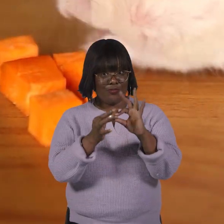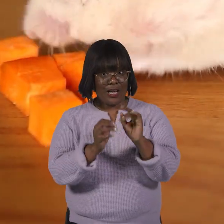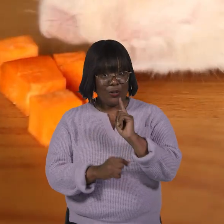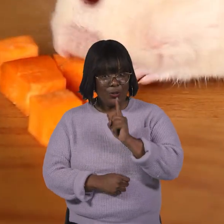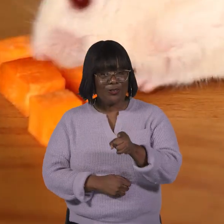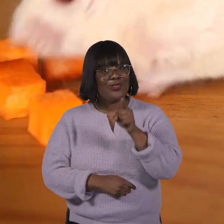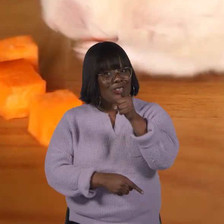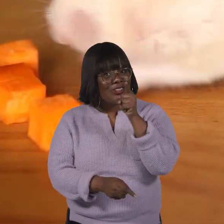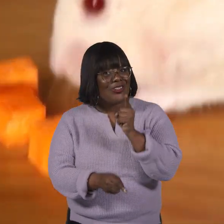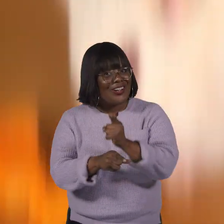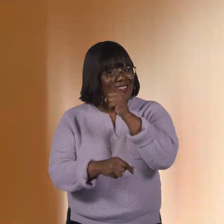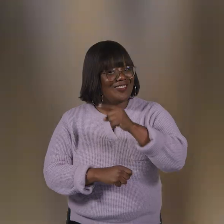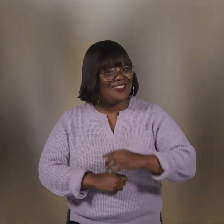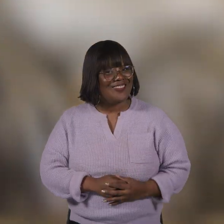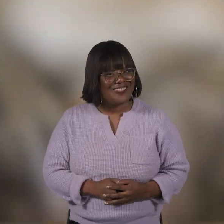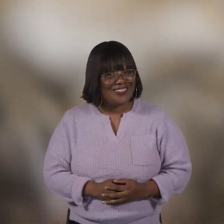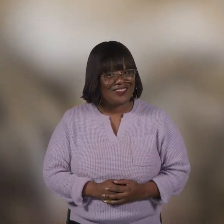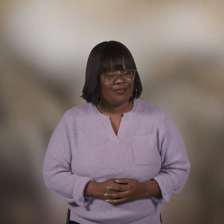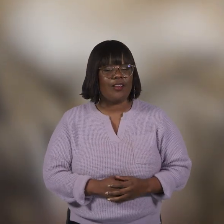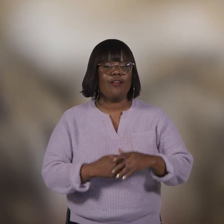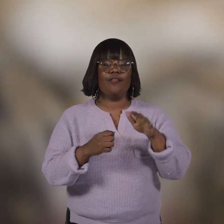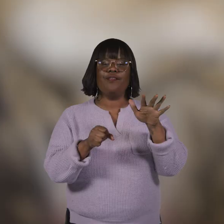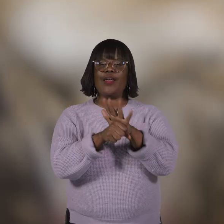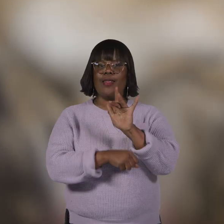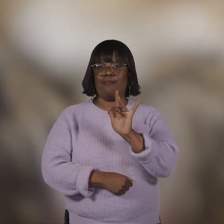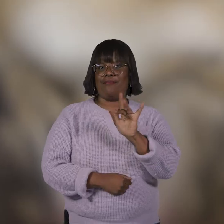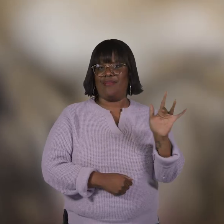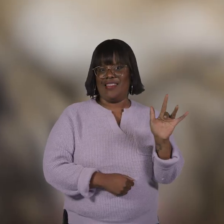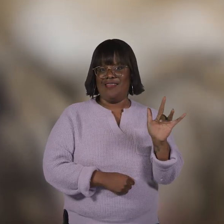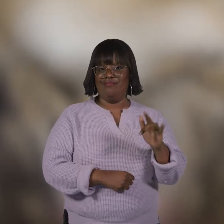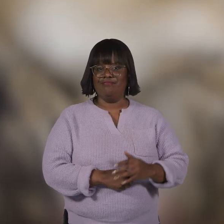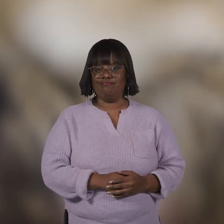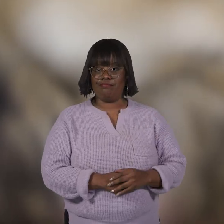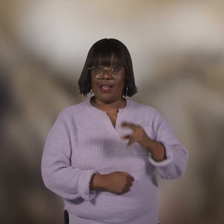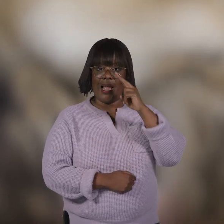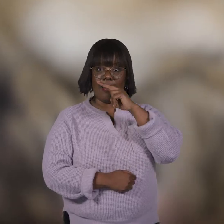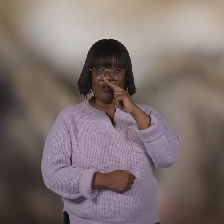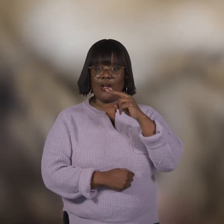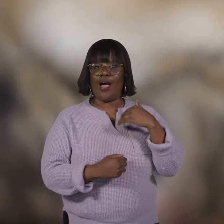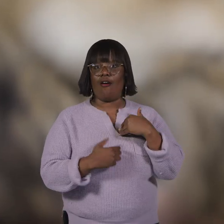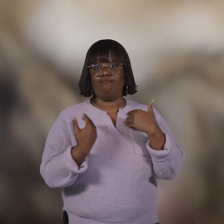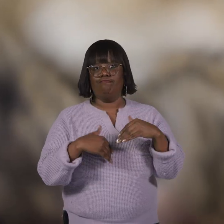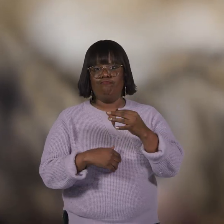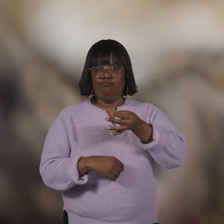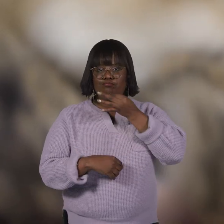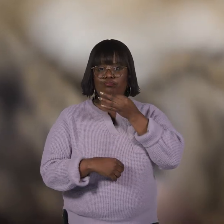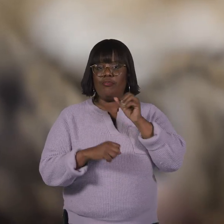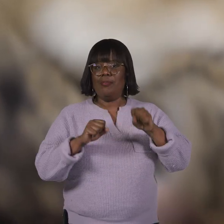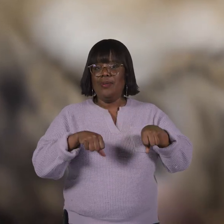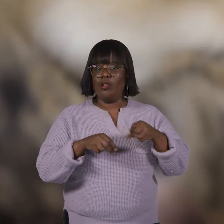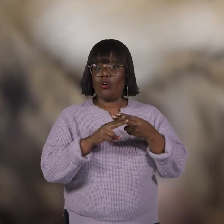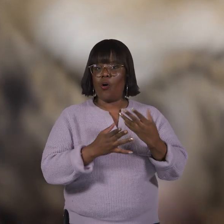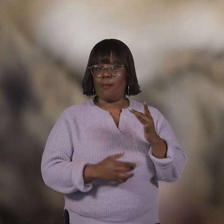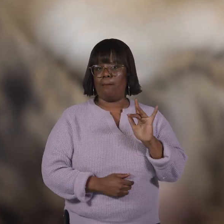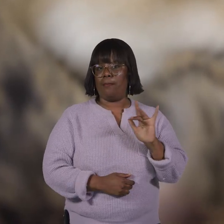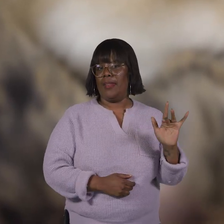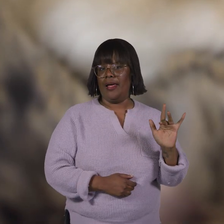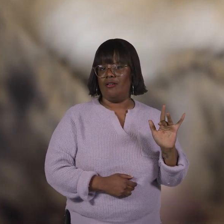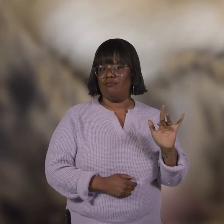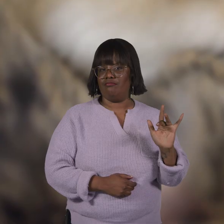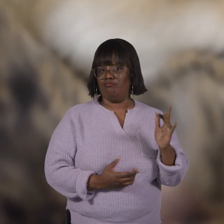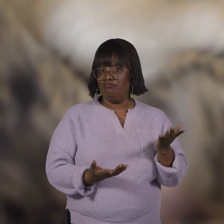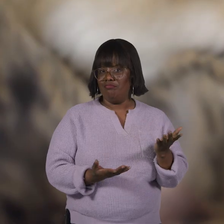you're correct fill in the blank hamsters have a remarkable ability called blank